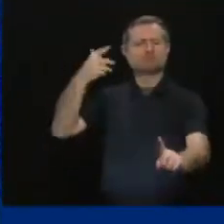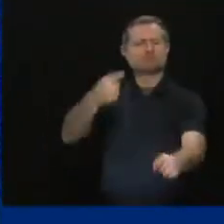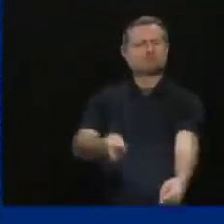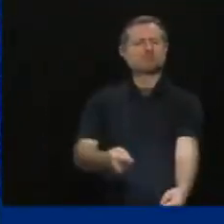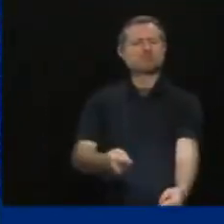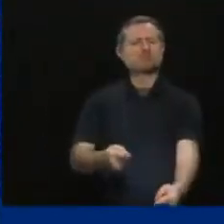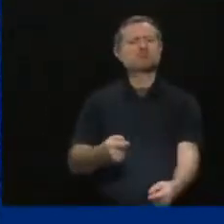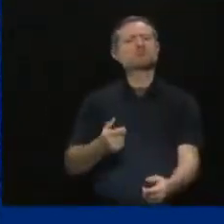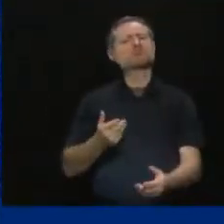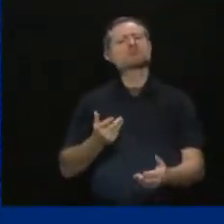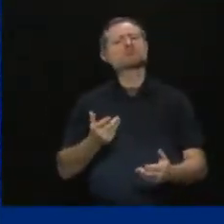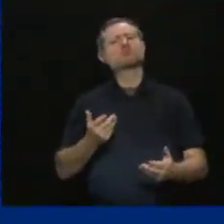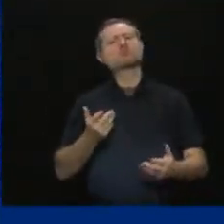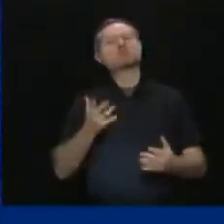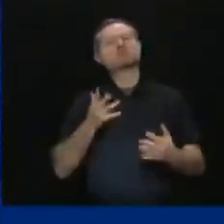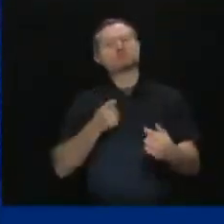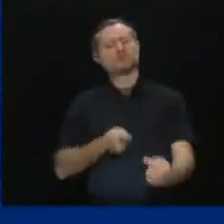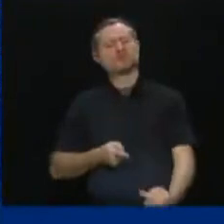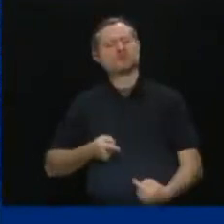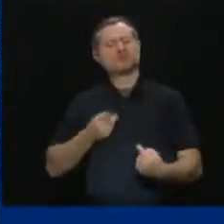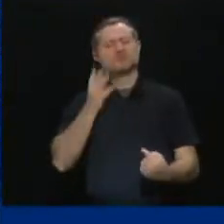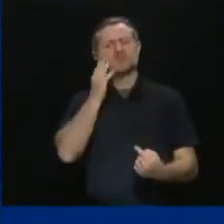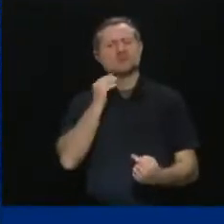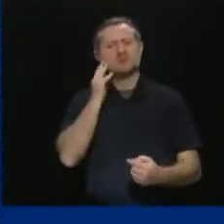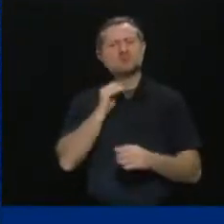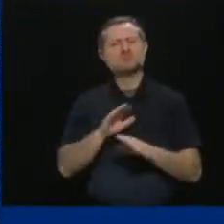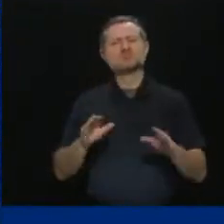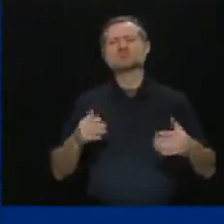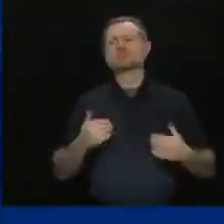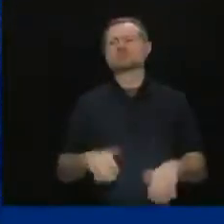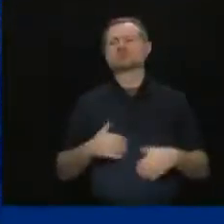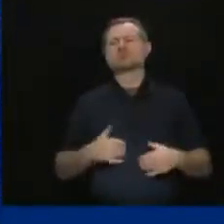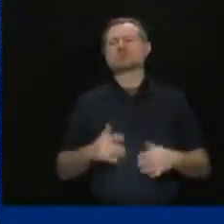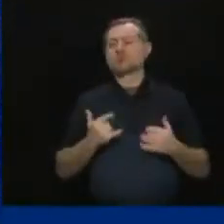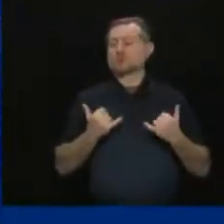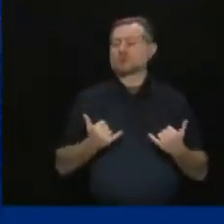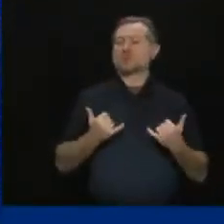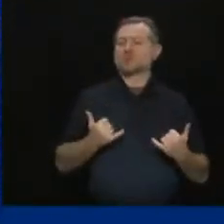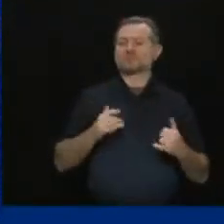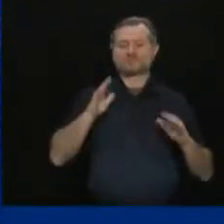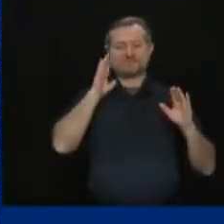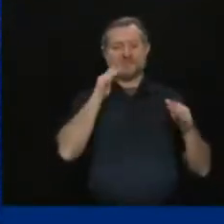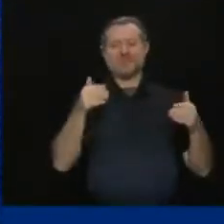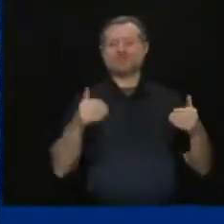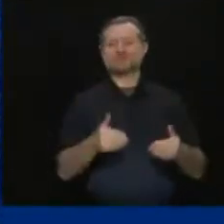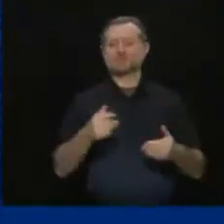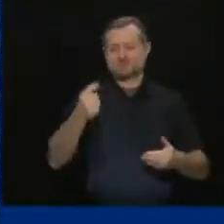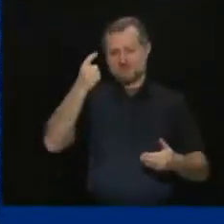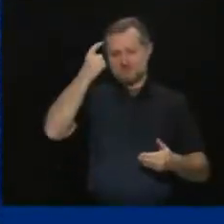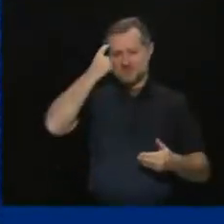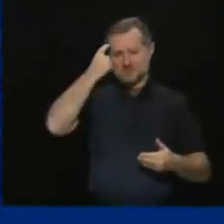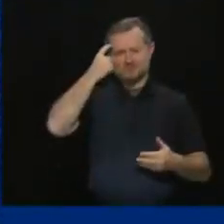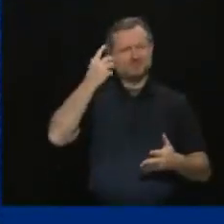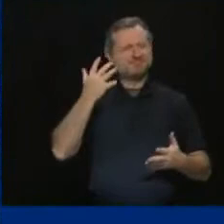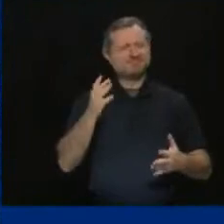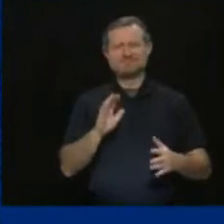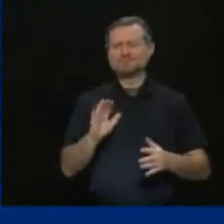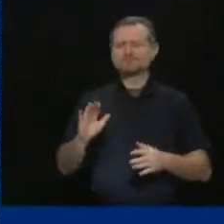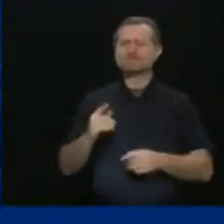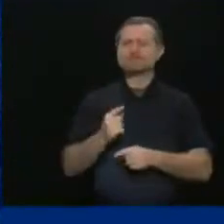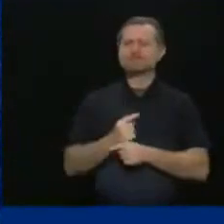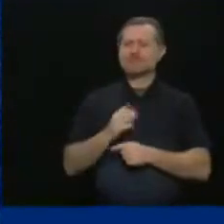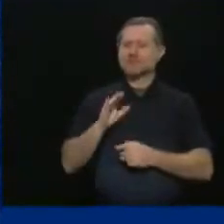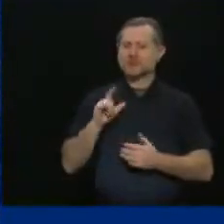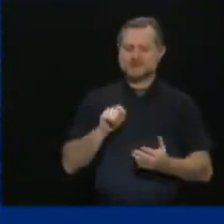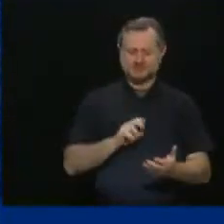to have what I believe are common sense measures to help us deal with harm reduction and getting people out of the throes of addiction. So I